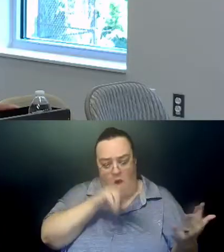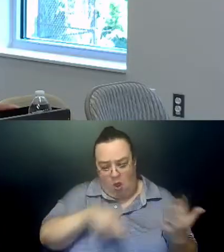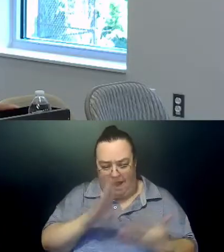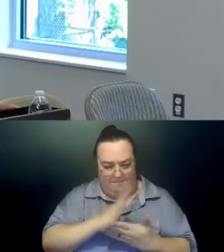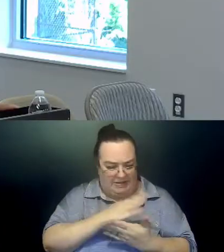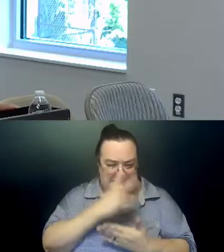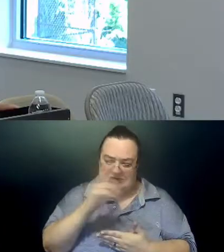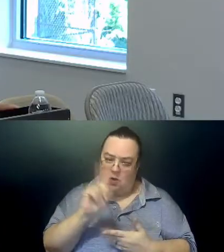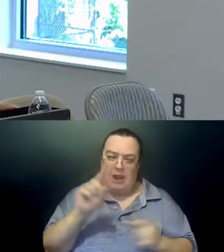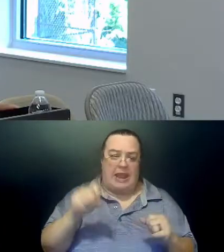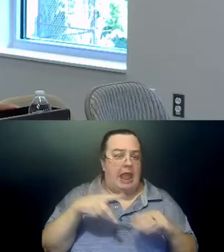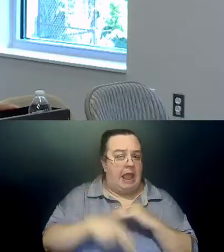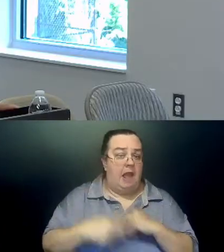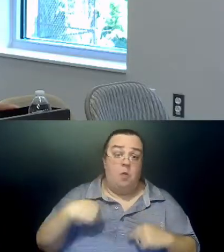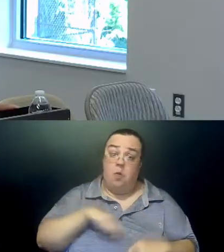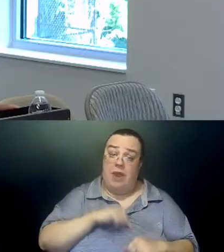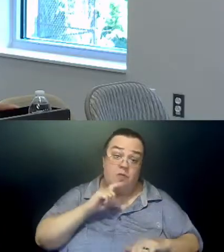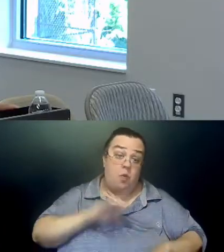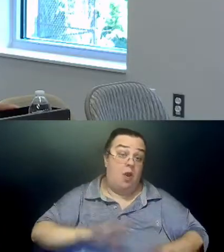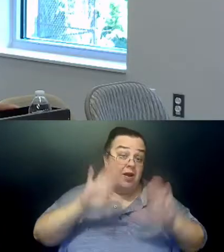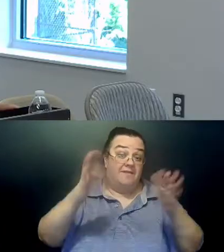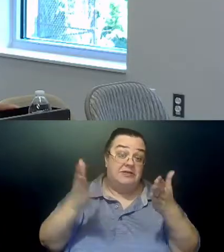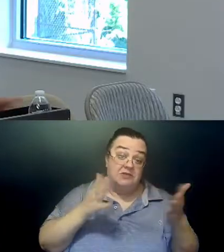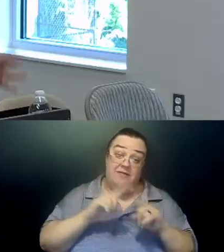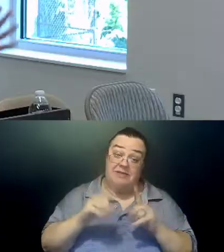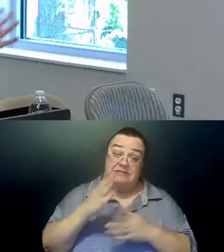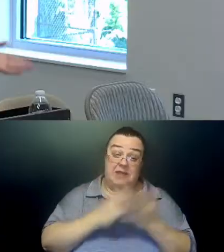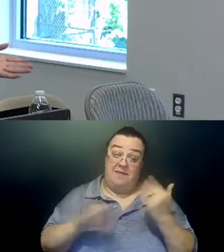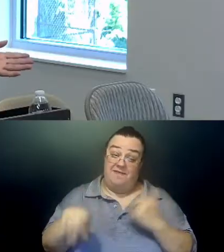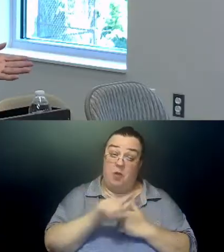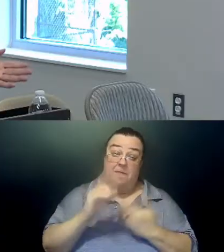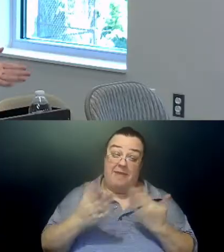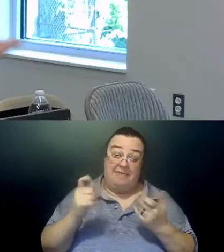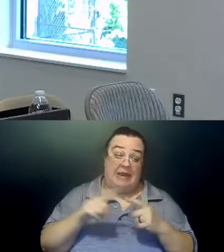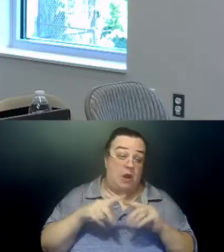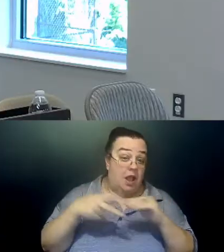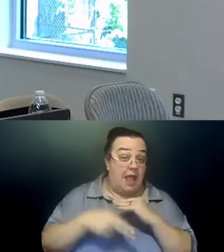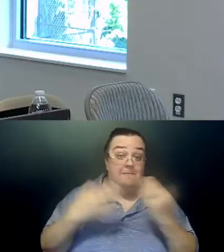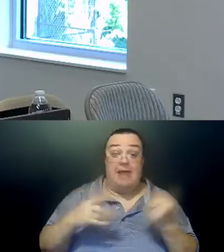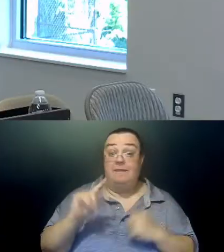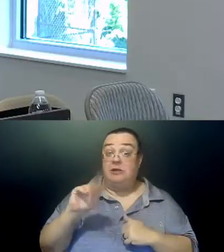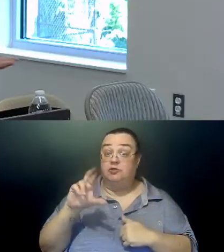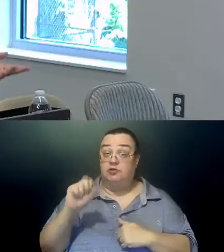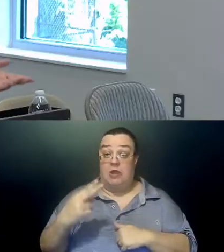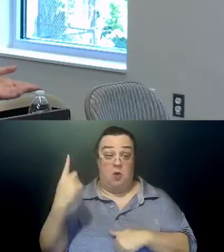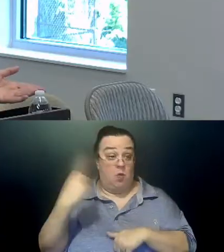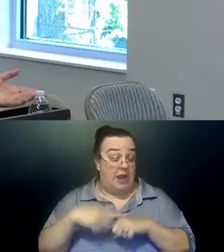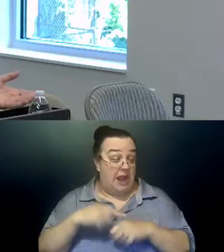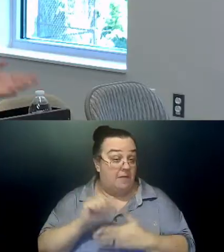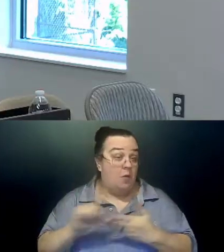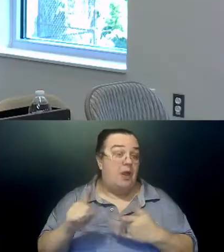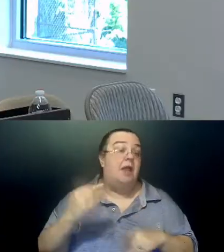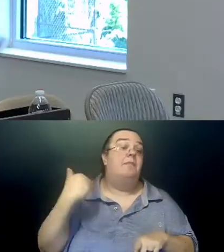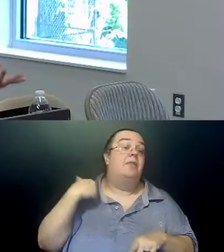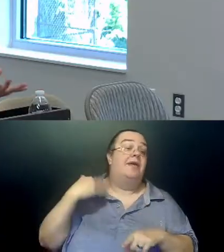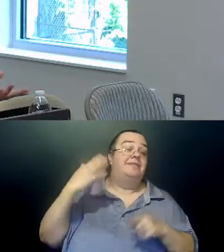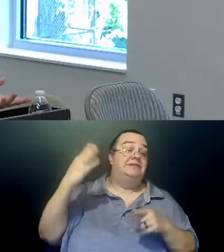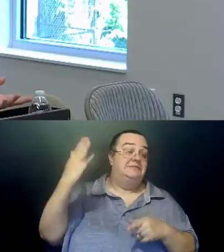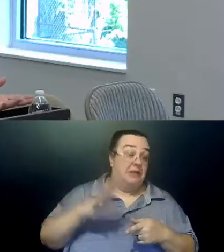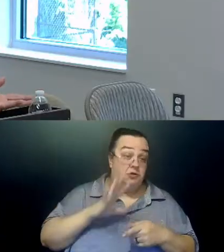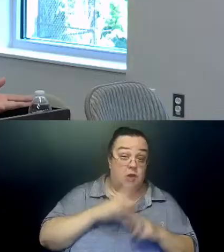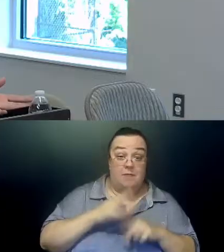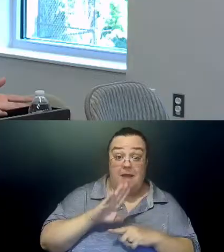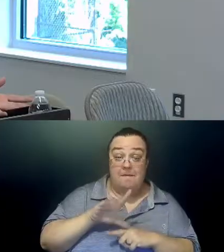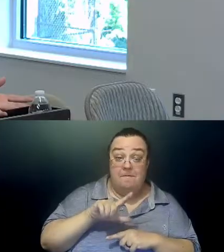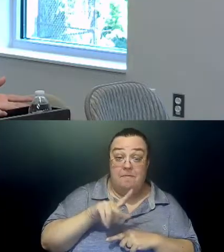We have wonderful services, but some of them may have to be cut back, maybe the trash once a week. I heard the last speaker talk about bulk. Maybe you could